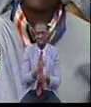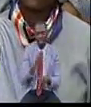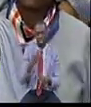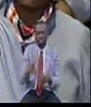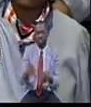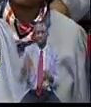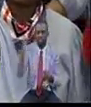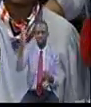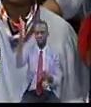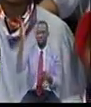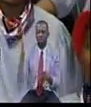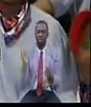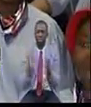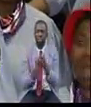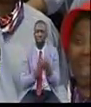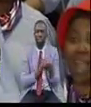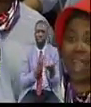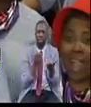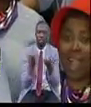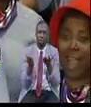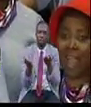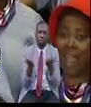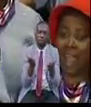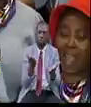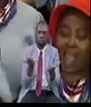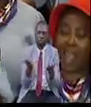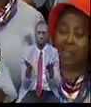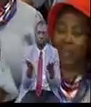God that I serve.